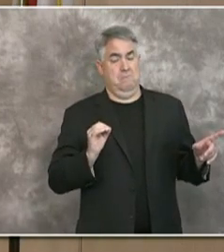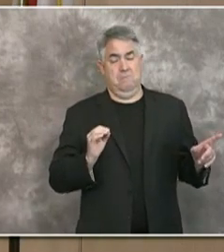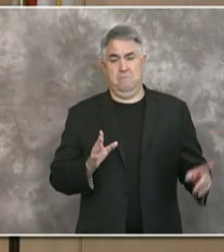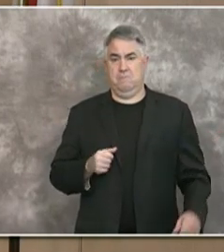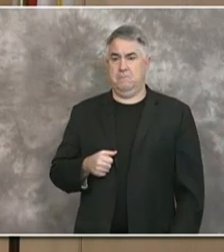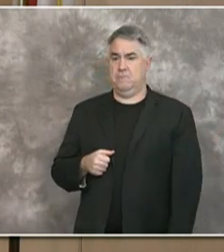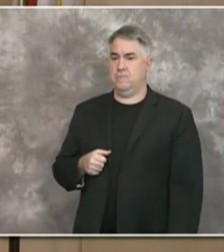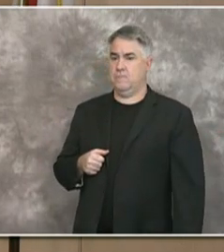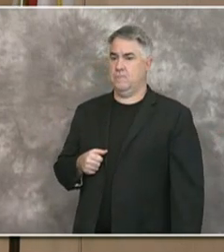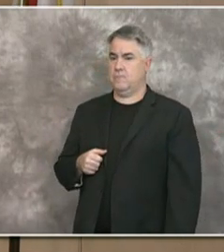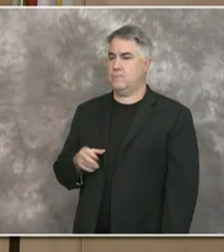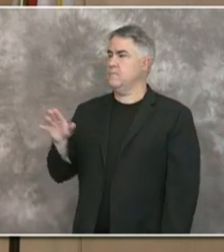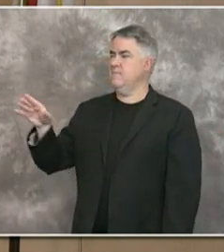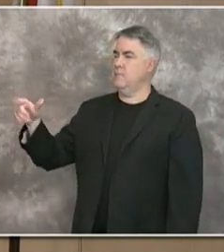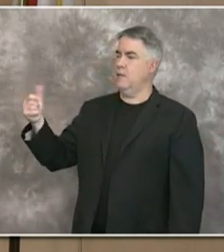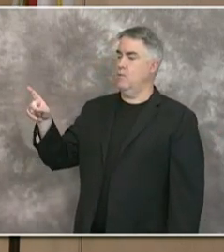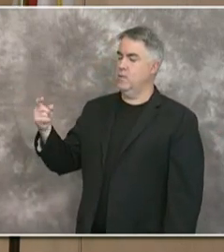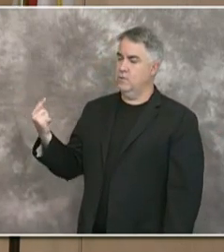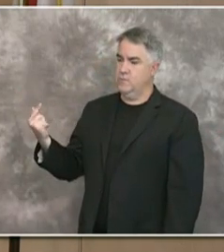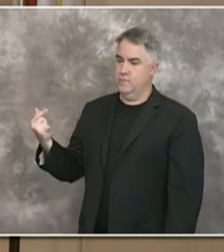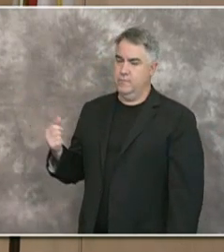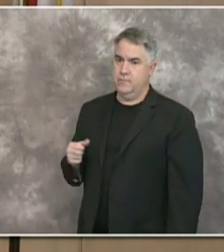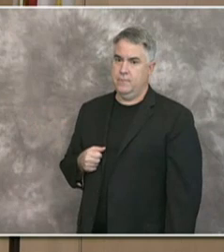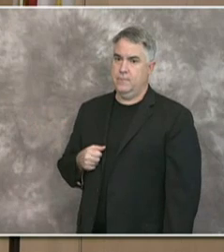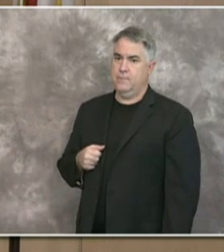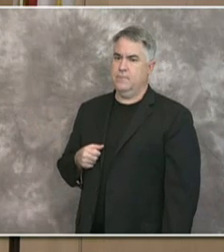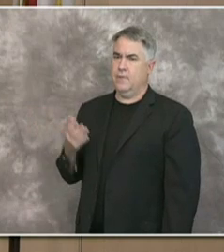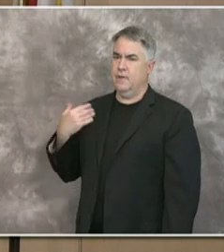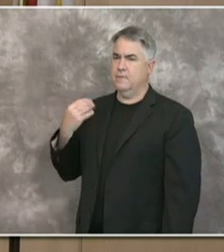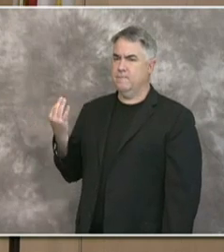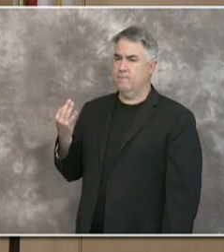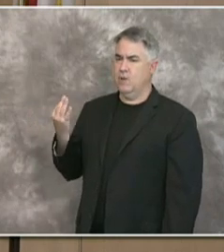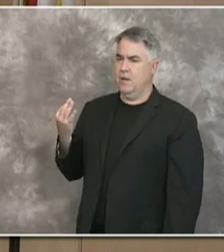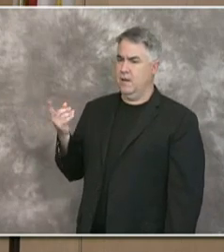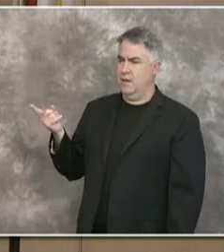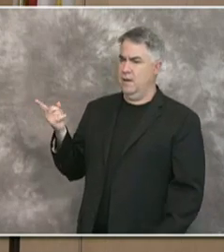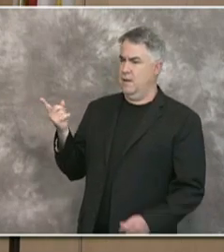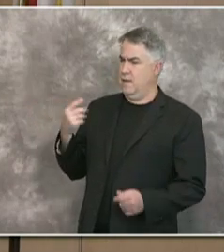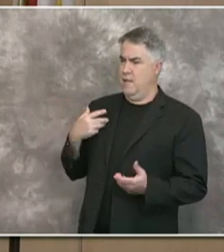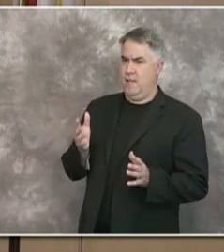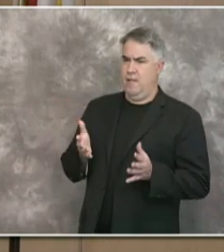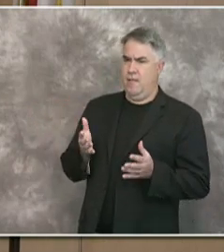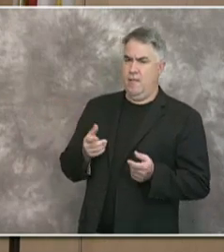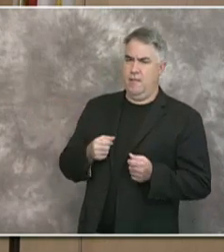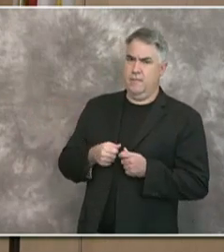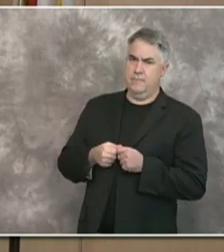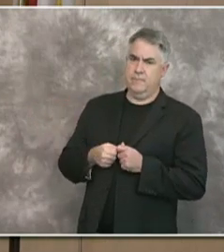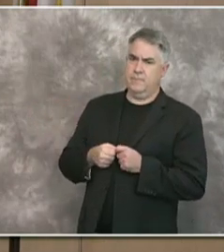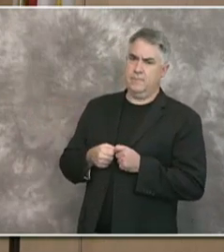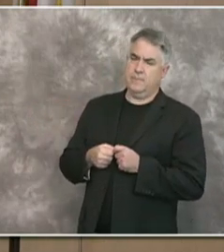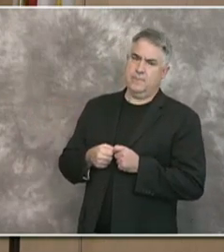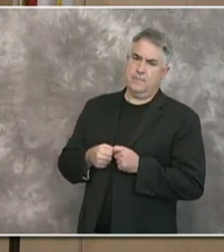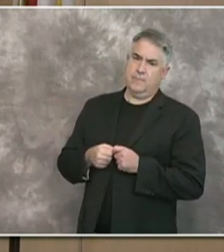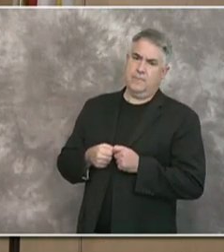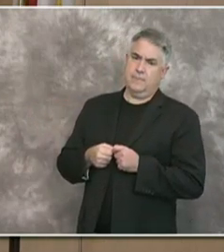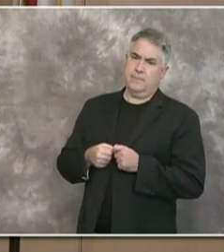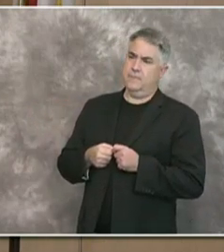Another question. Last Friday, I talked to Dr. on this